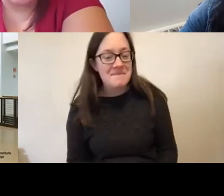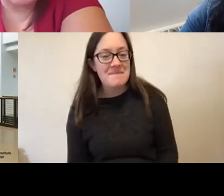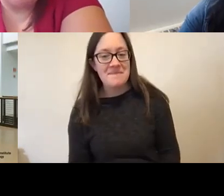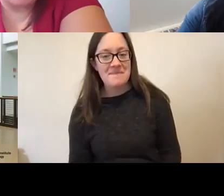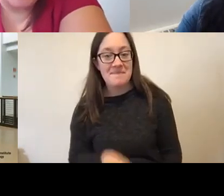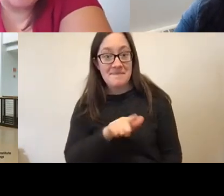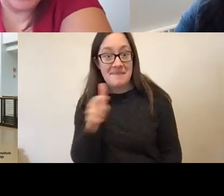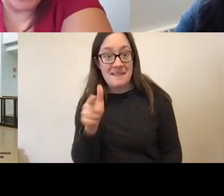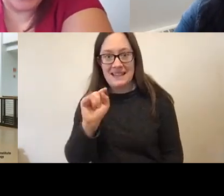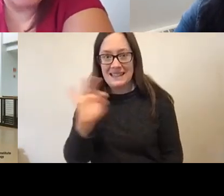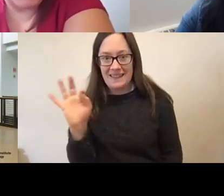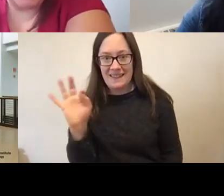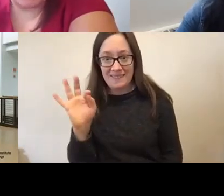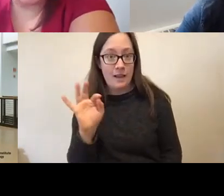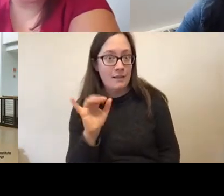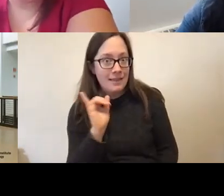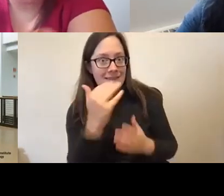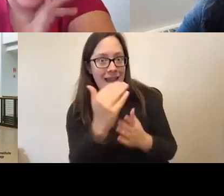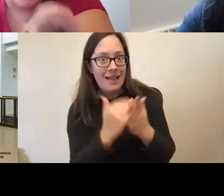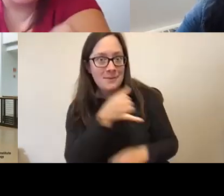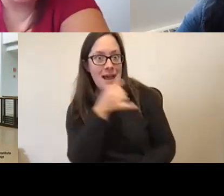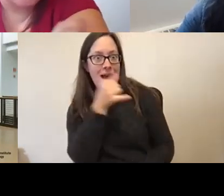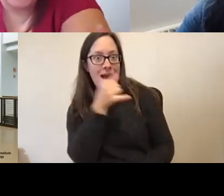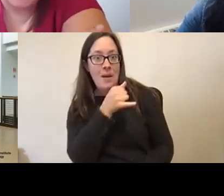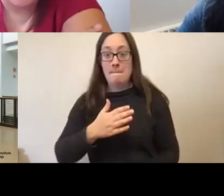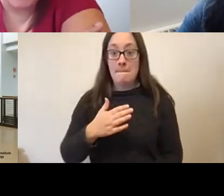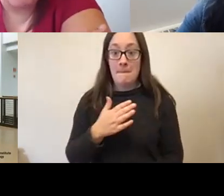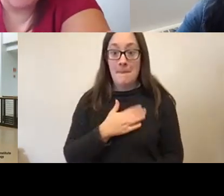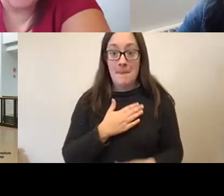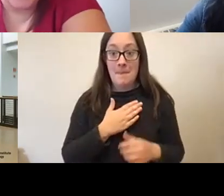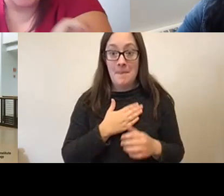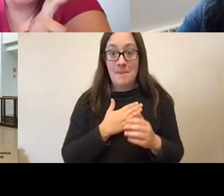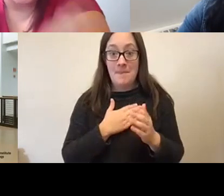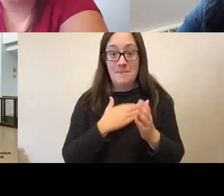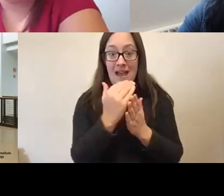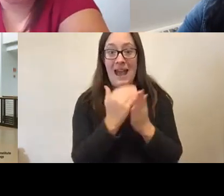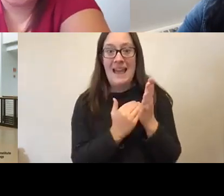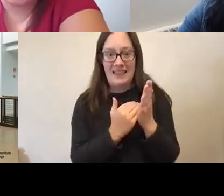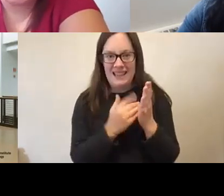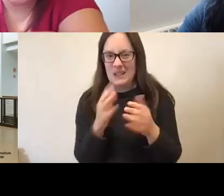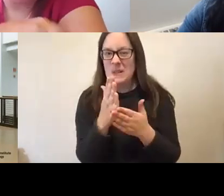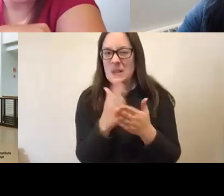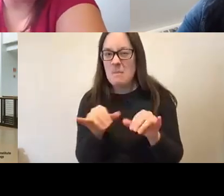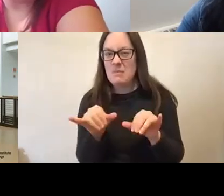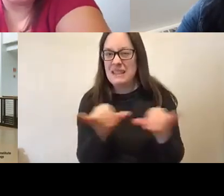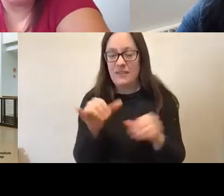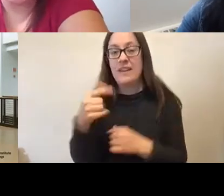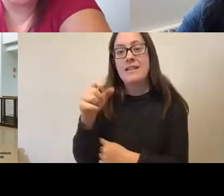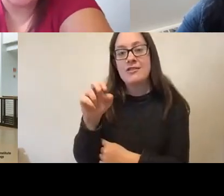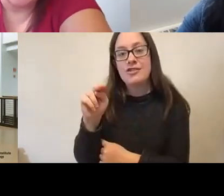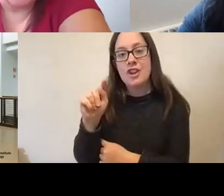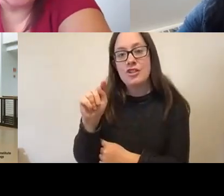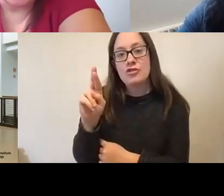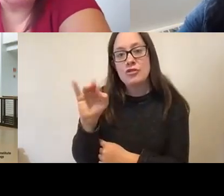All right. That list is amazing. Mine definitely I had at least 2 of those on there, that gentrified piece and the book, the first book